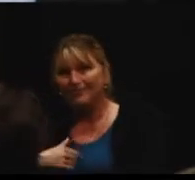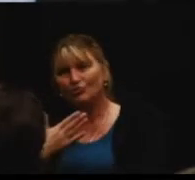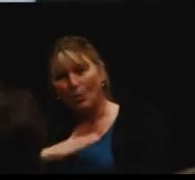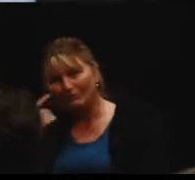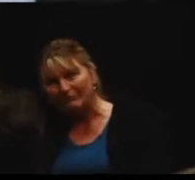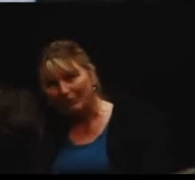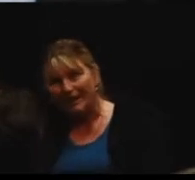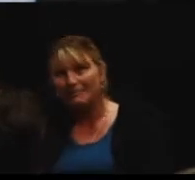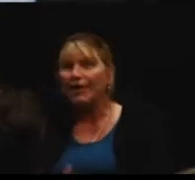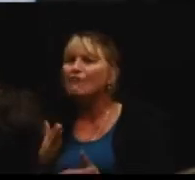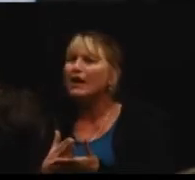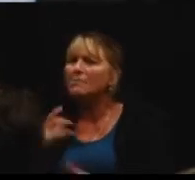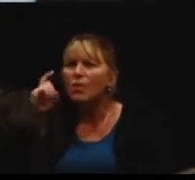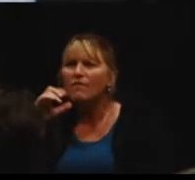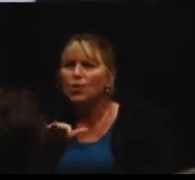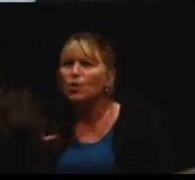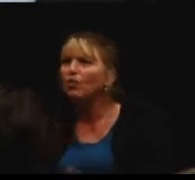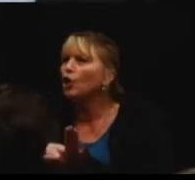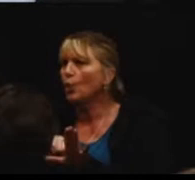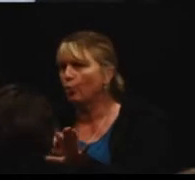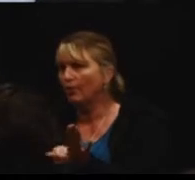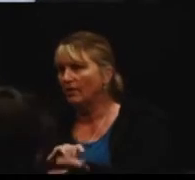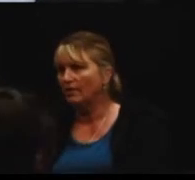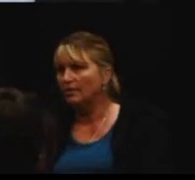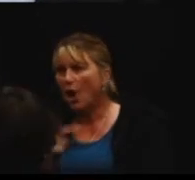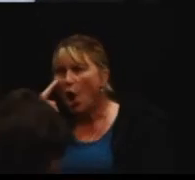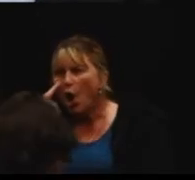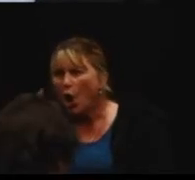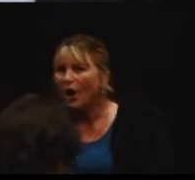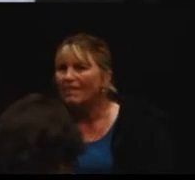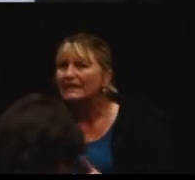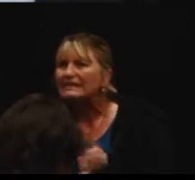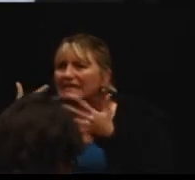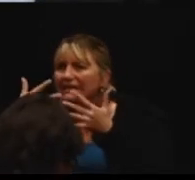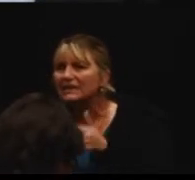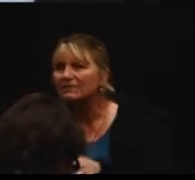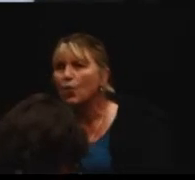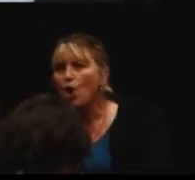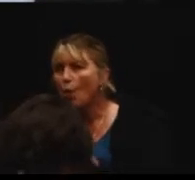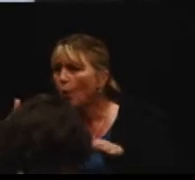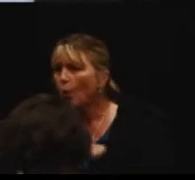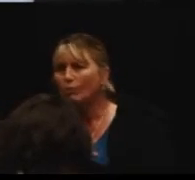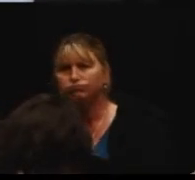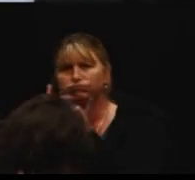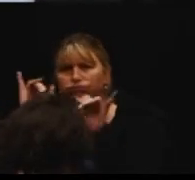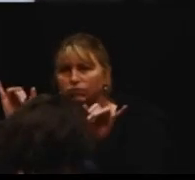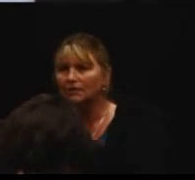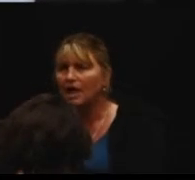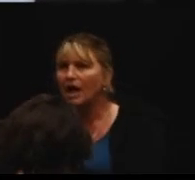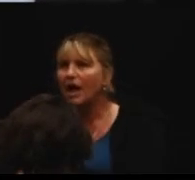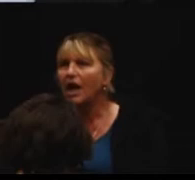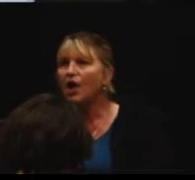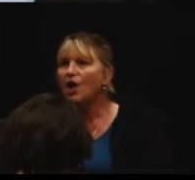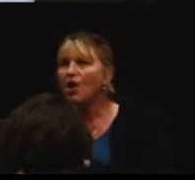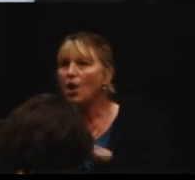I'm really worried about the youth. And if you look at the unemployment stats at the moment, and these are terrible stats, but unemployed Māori